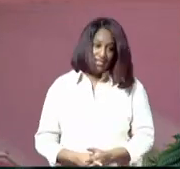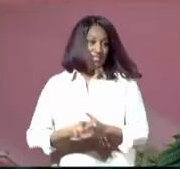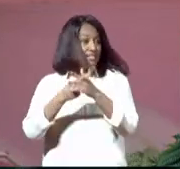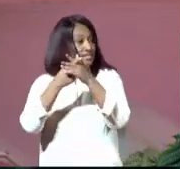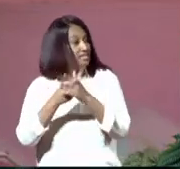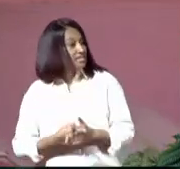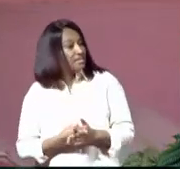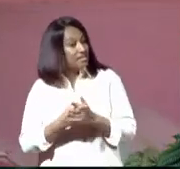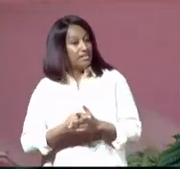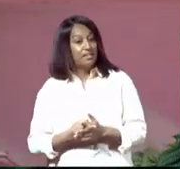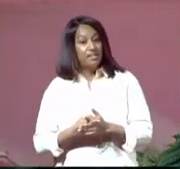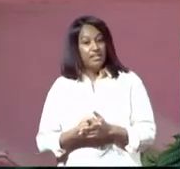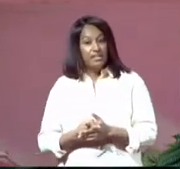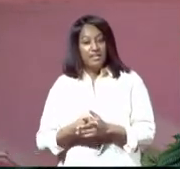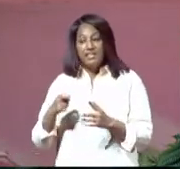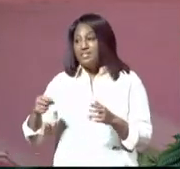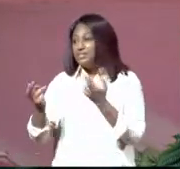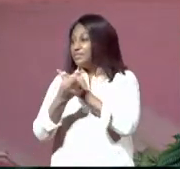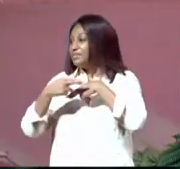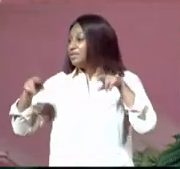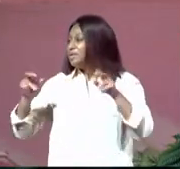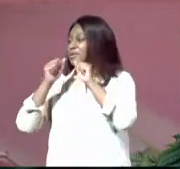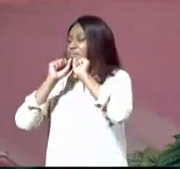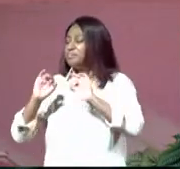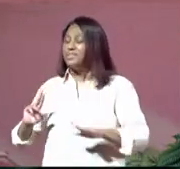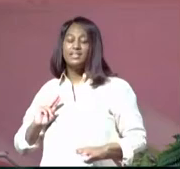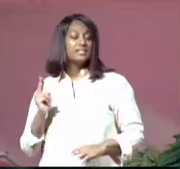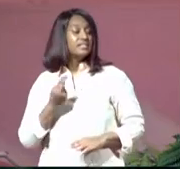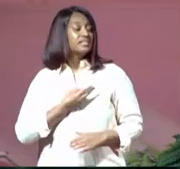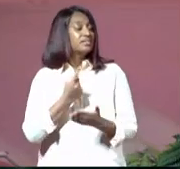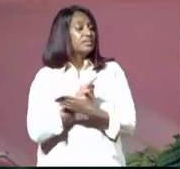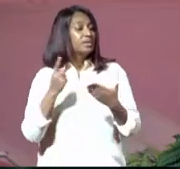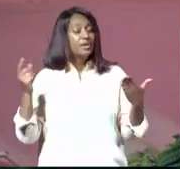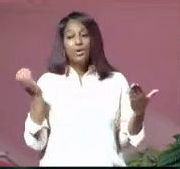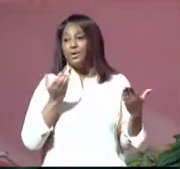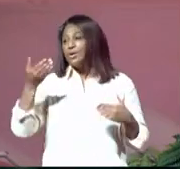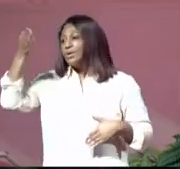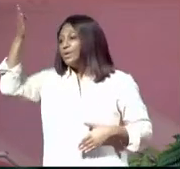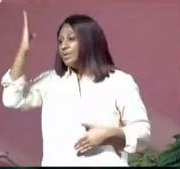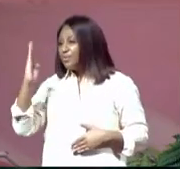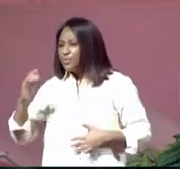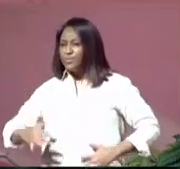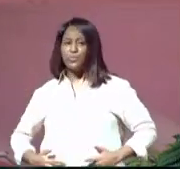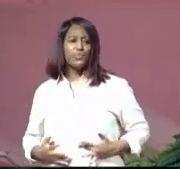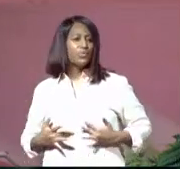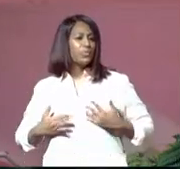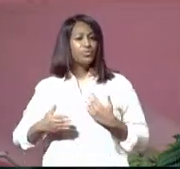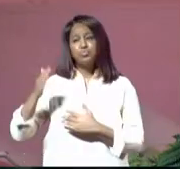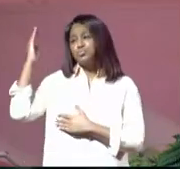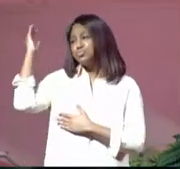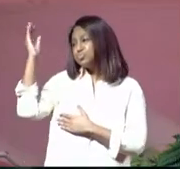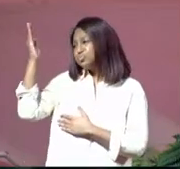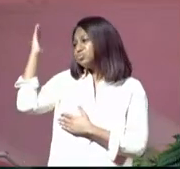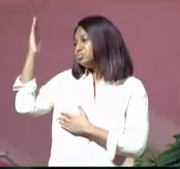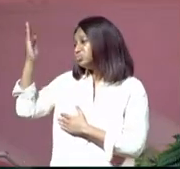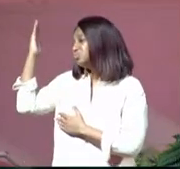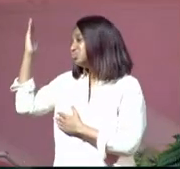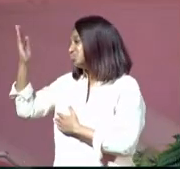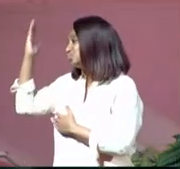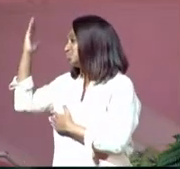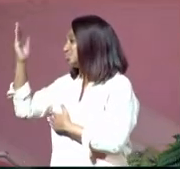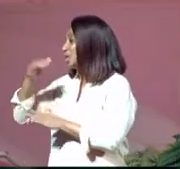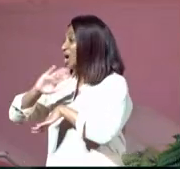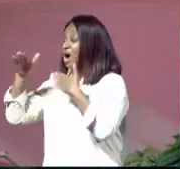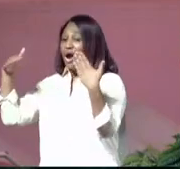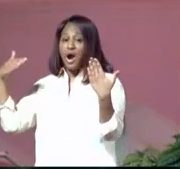today, bless us all week, oh God. Stand up not only in me, but in all the proclaimers that are to